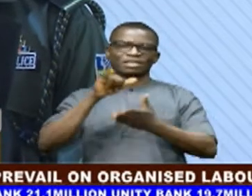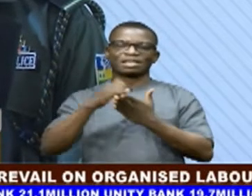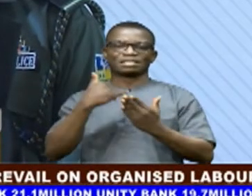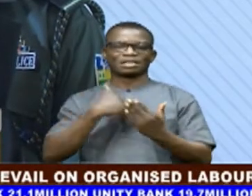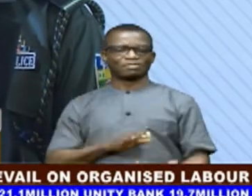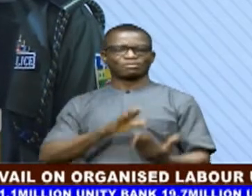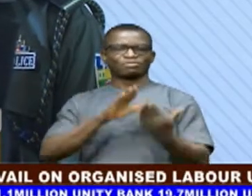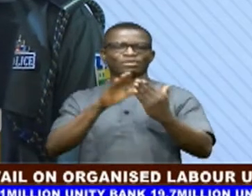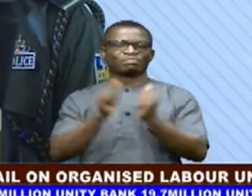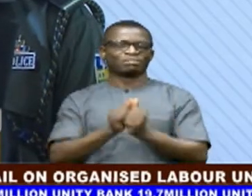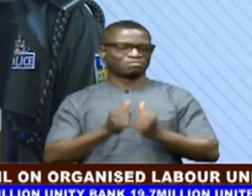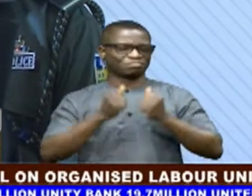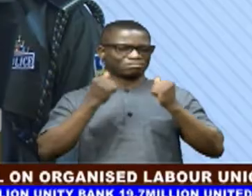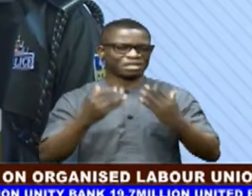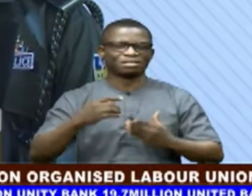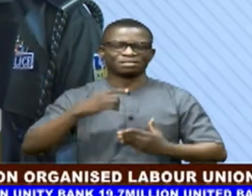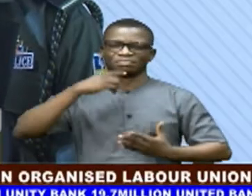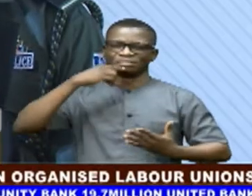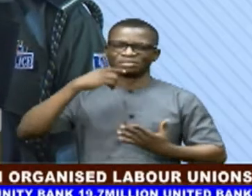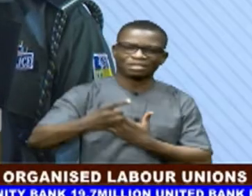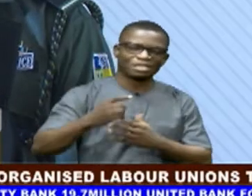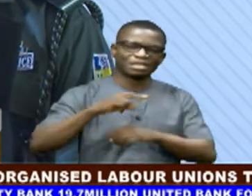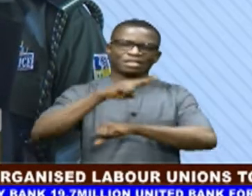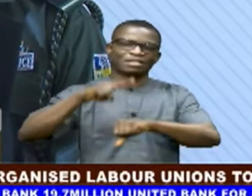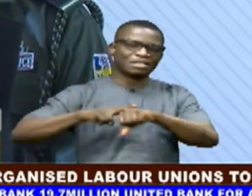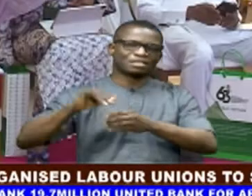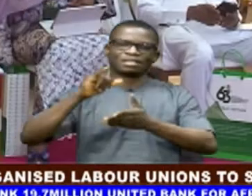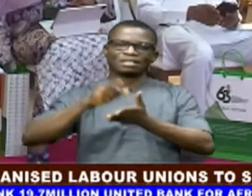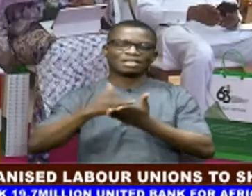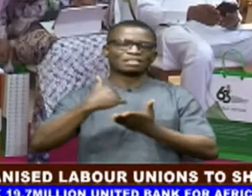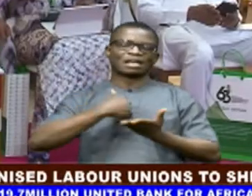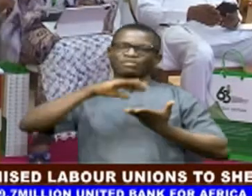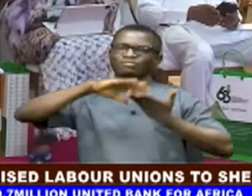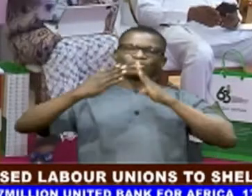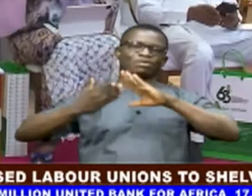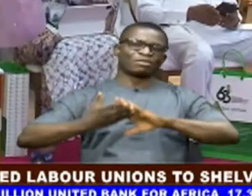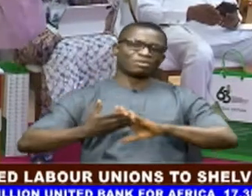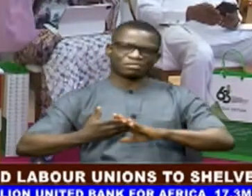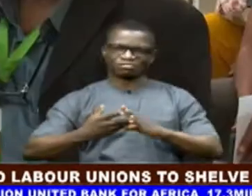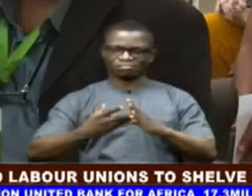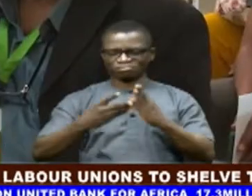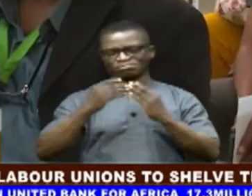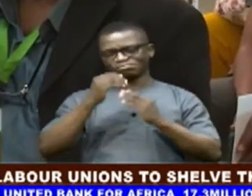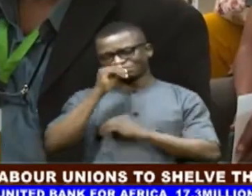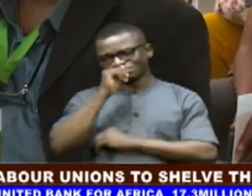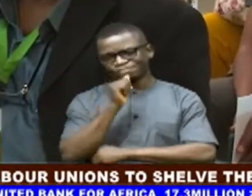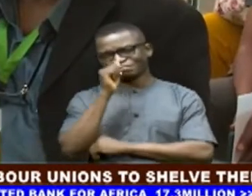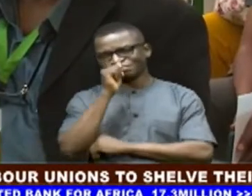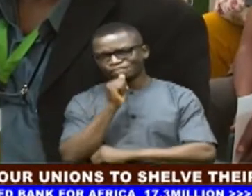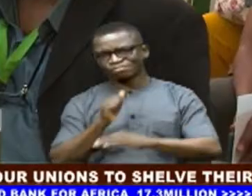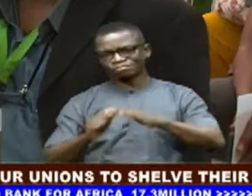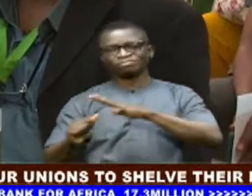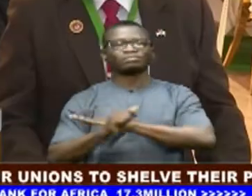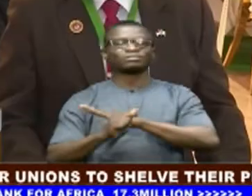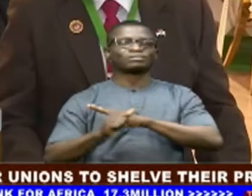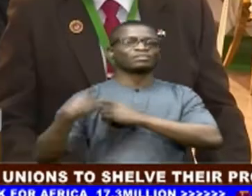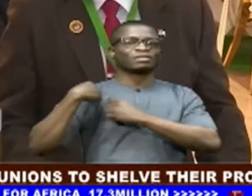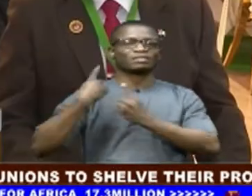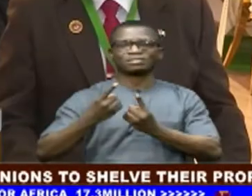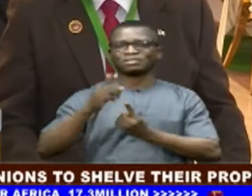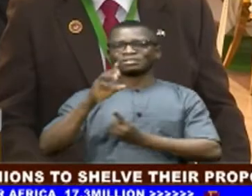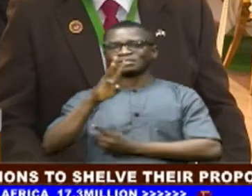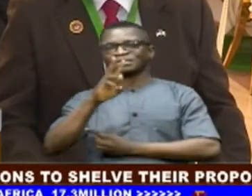of doomsayers, a nation that has become the metaphor of resilience. Over the past